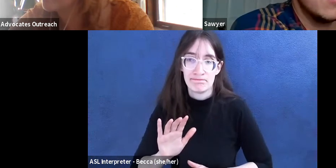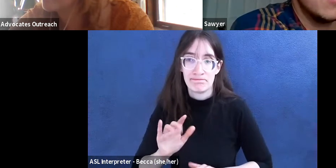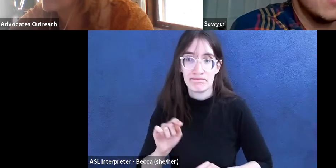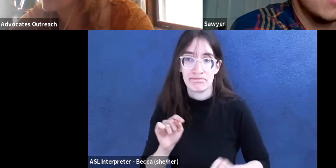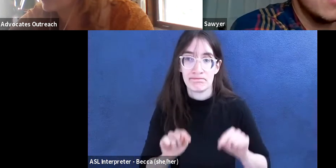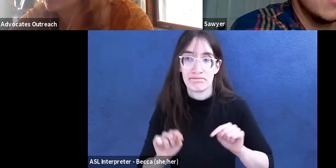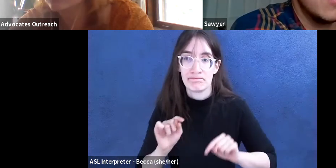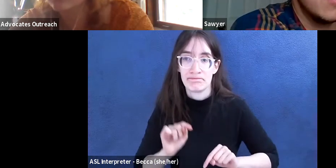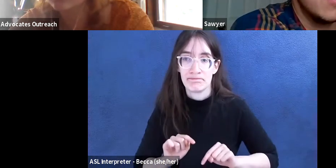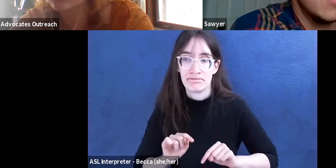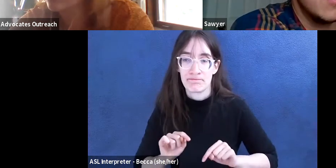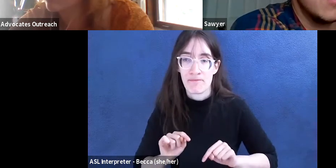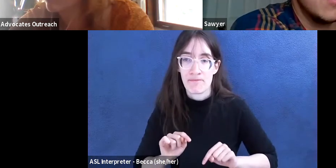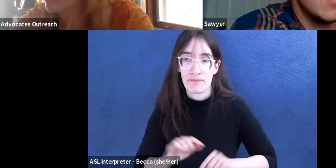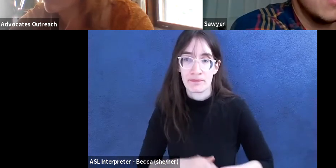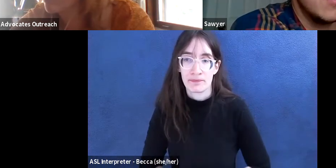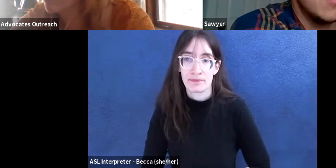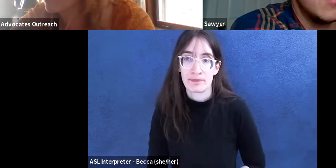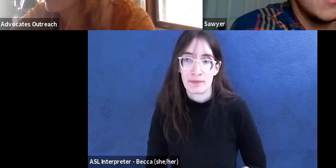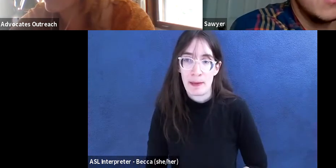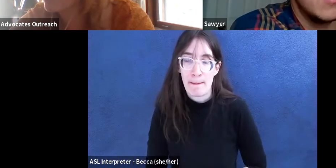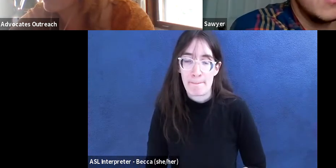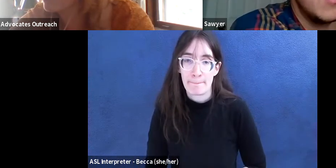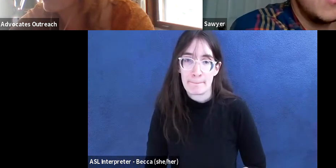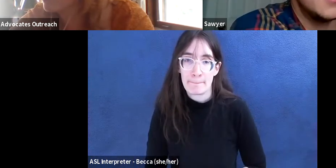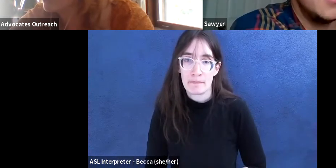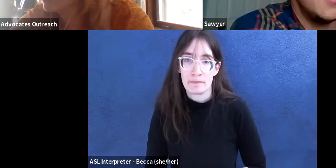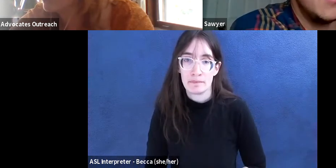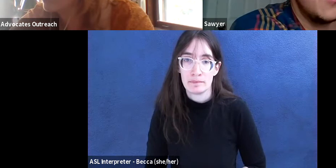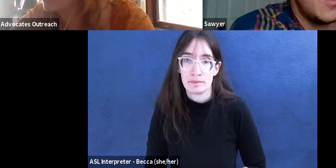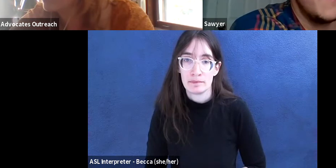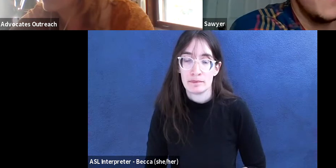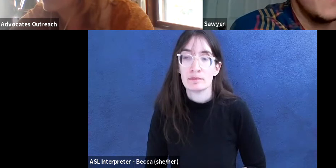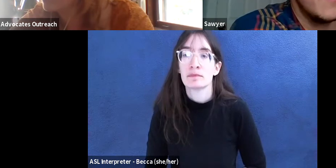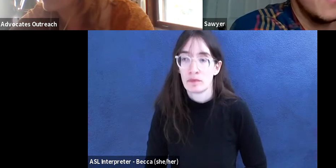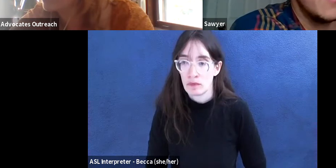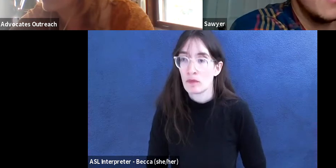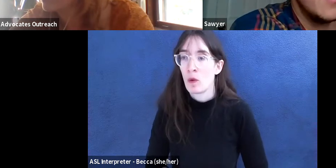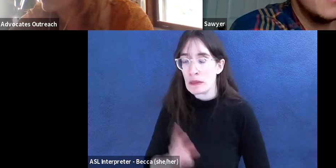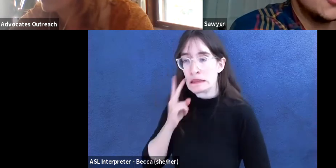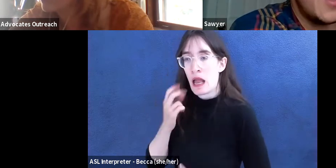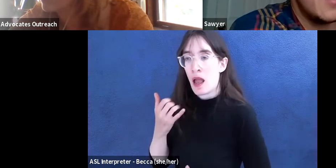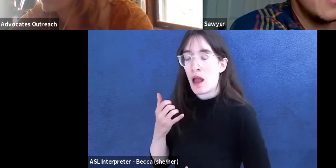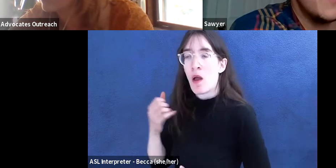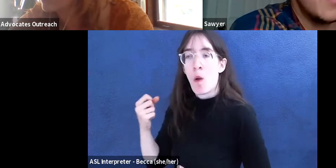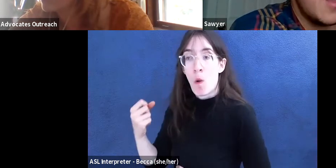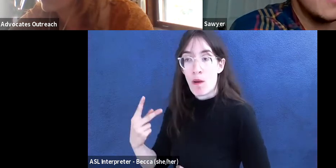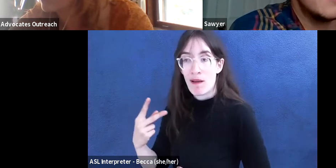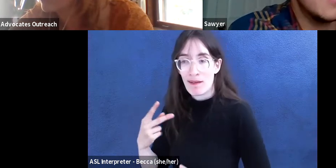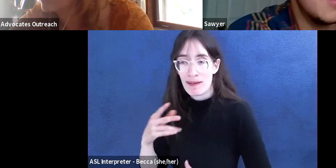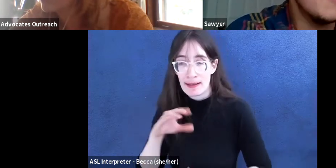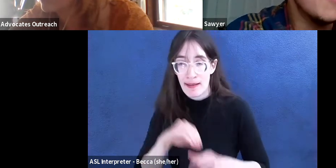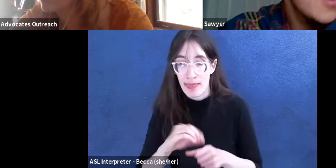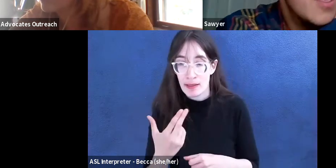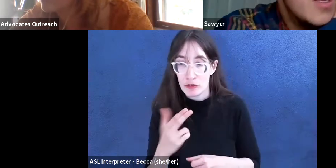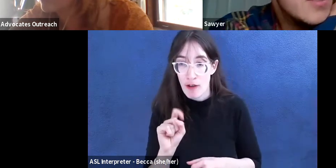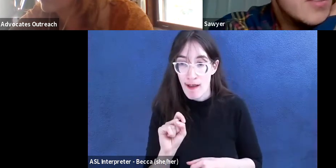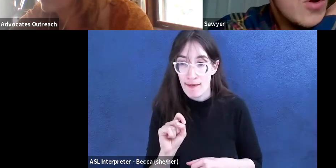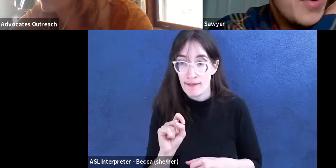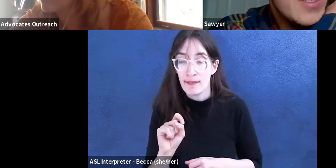people. And it's got like all kinds of conversation starters and lots of really specific